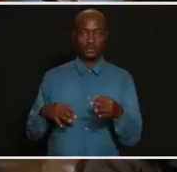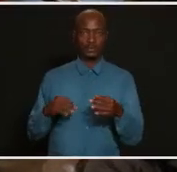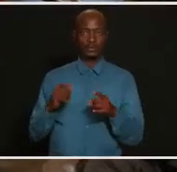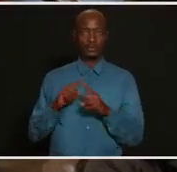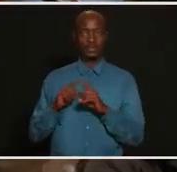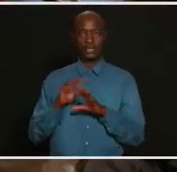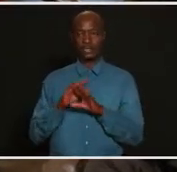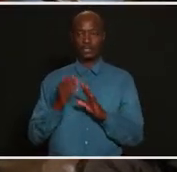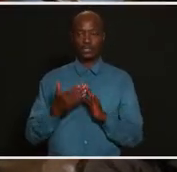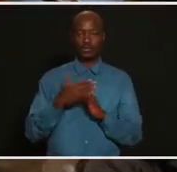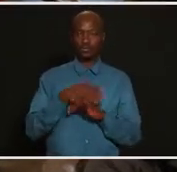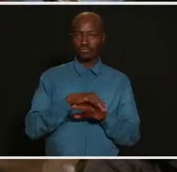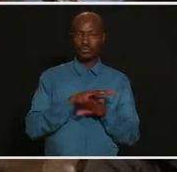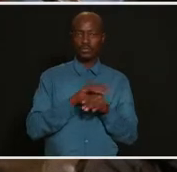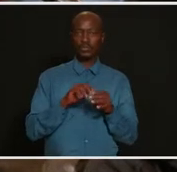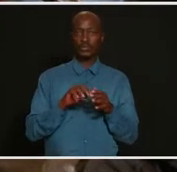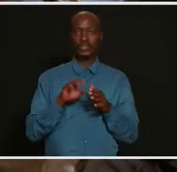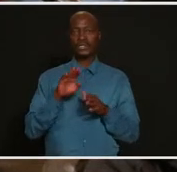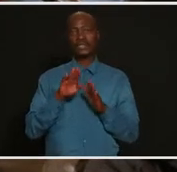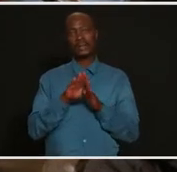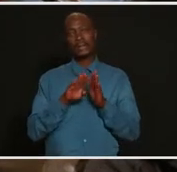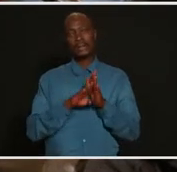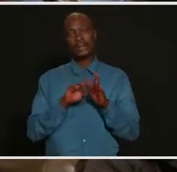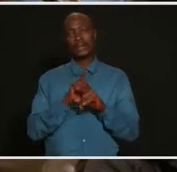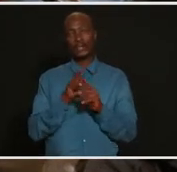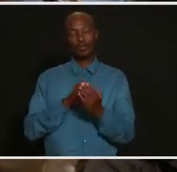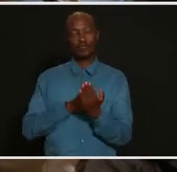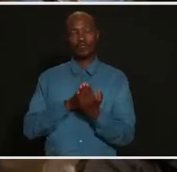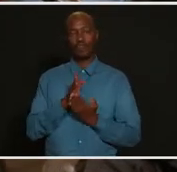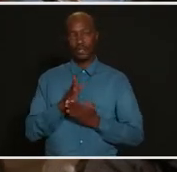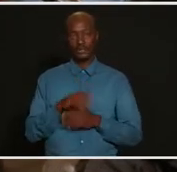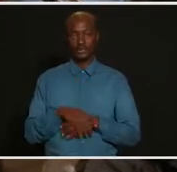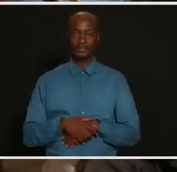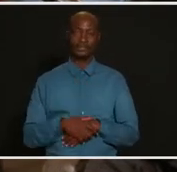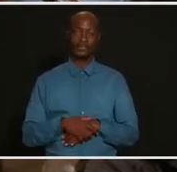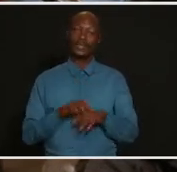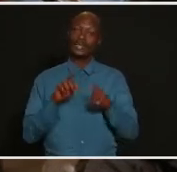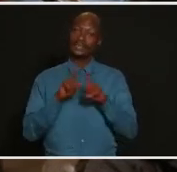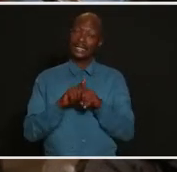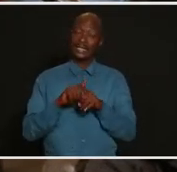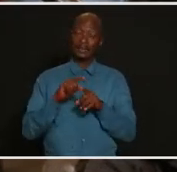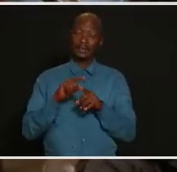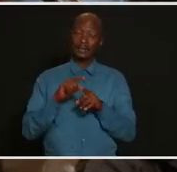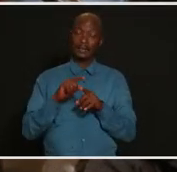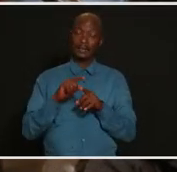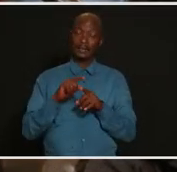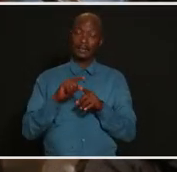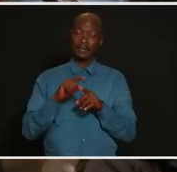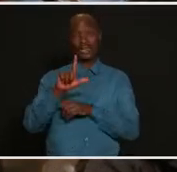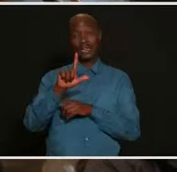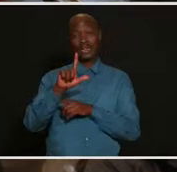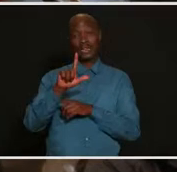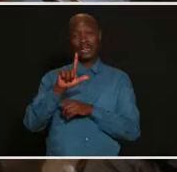Bill of Rights and also the qltc kilometers